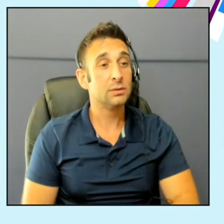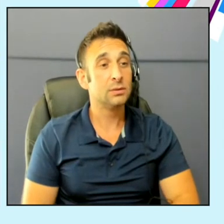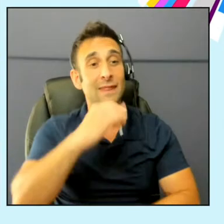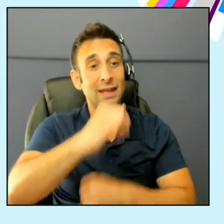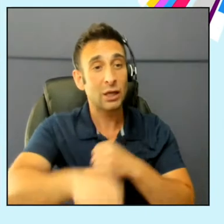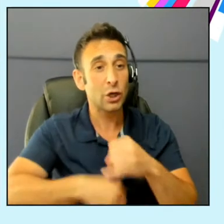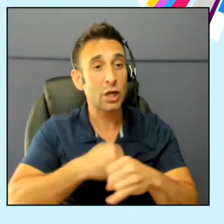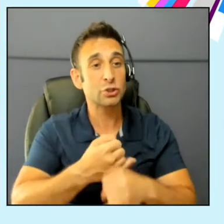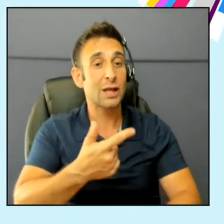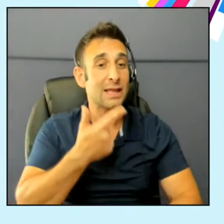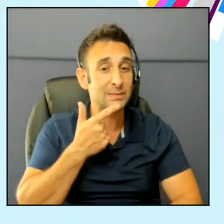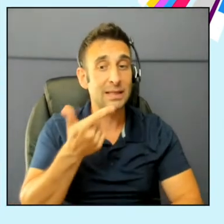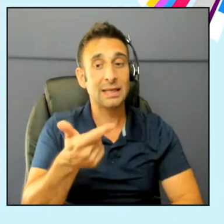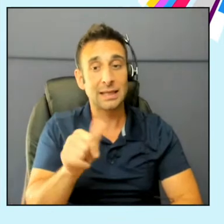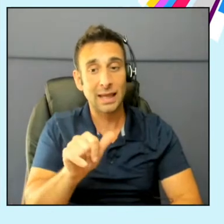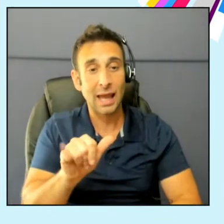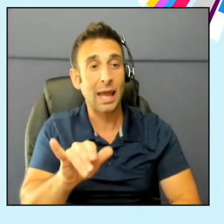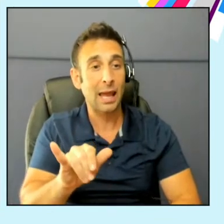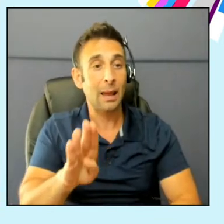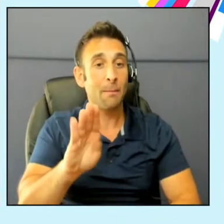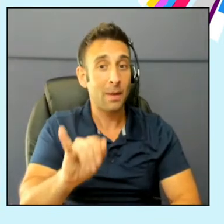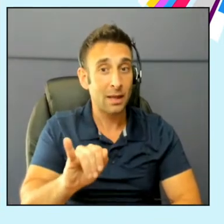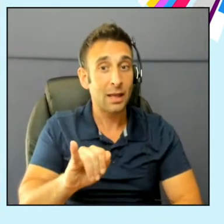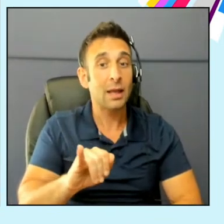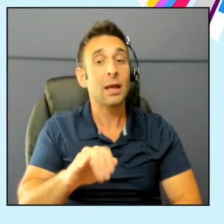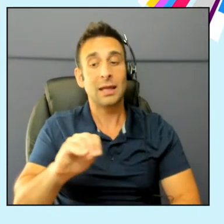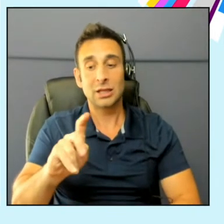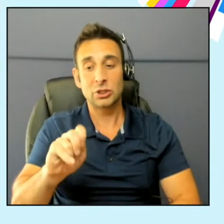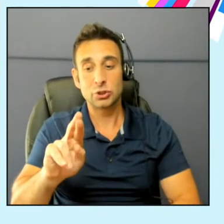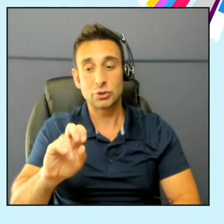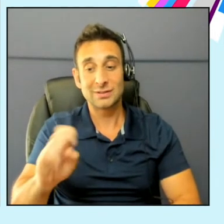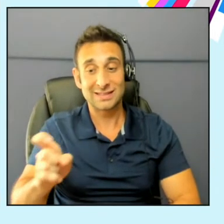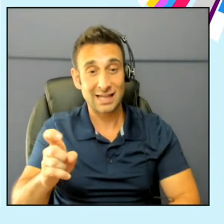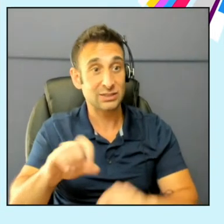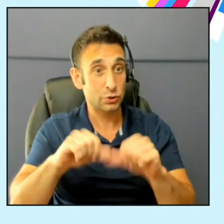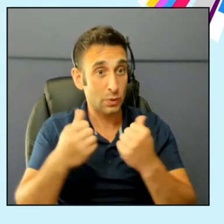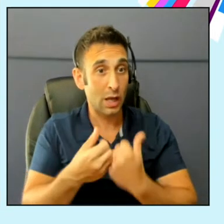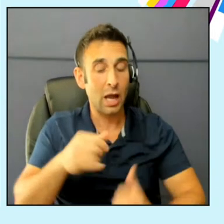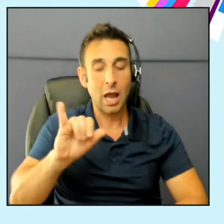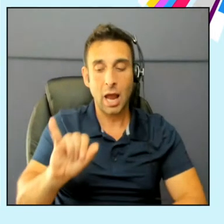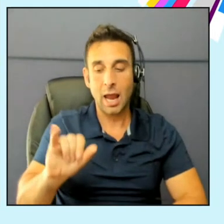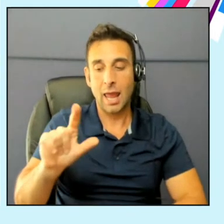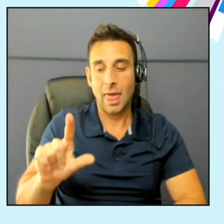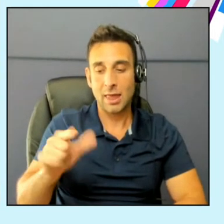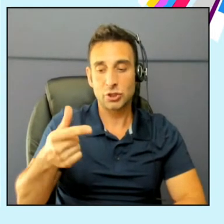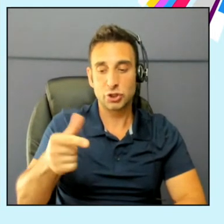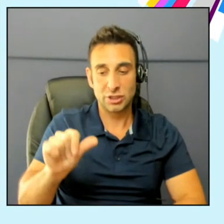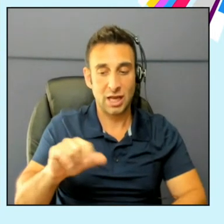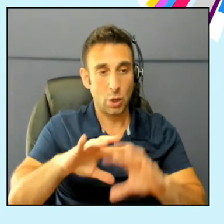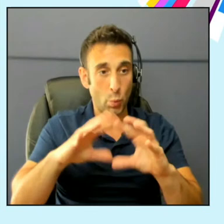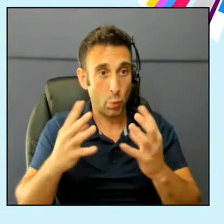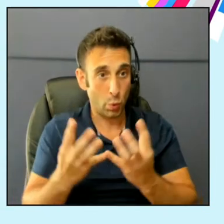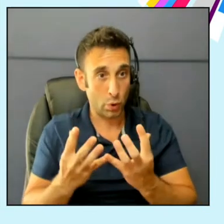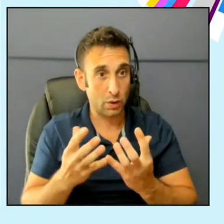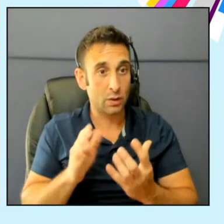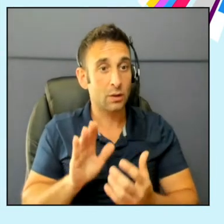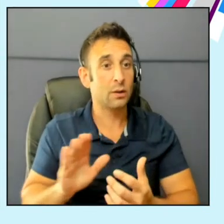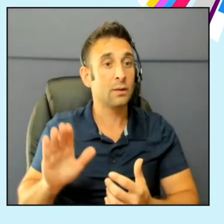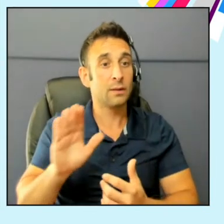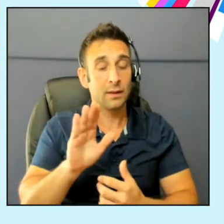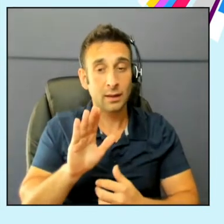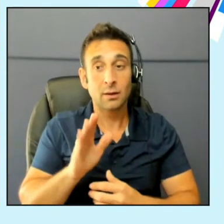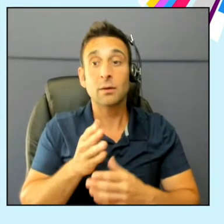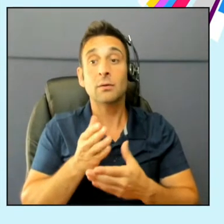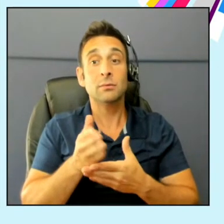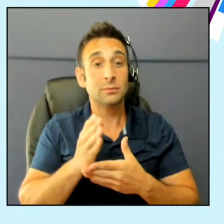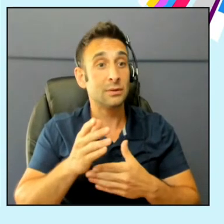Gay, Bisexual, Trans, and Intersex Association, ILGA World, Outright Action International, and